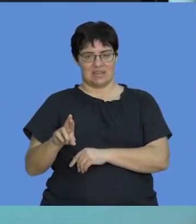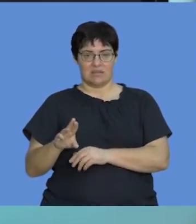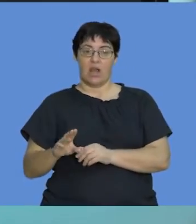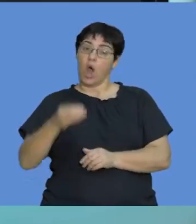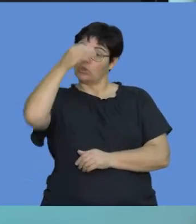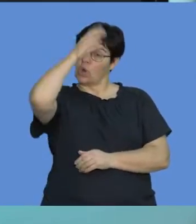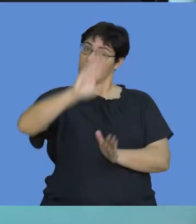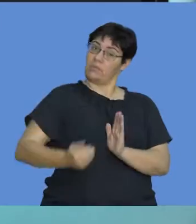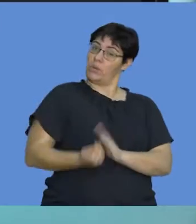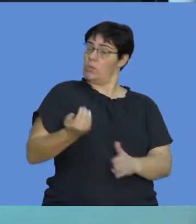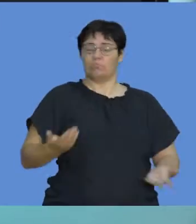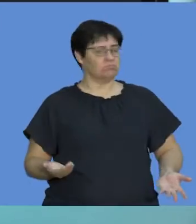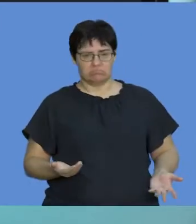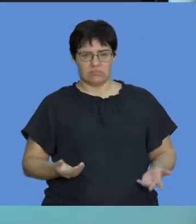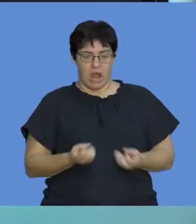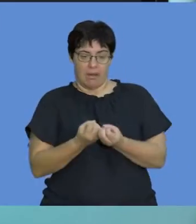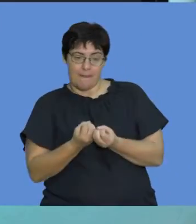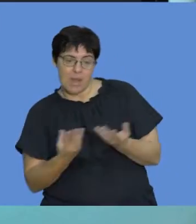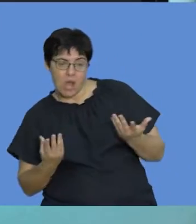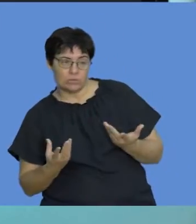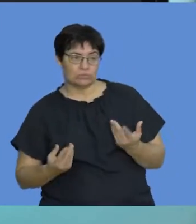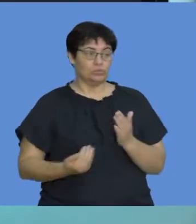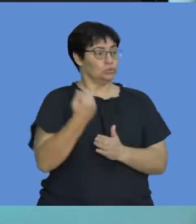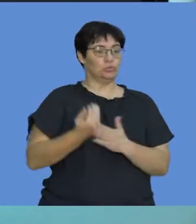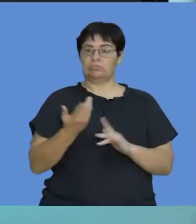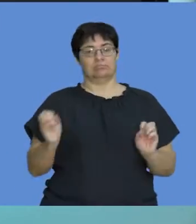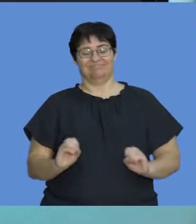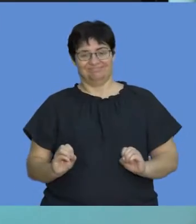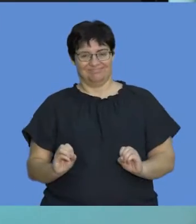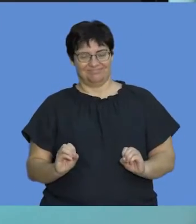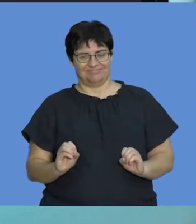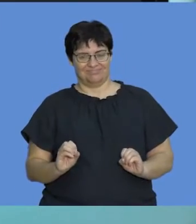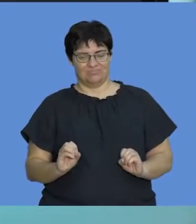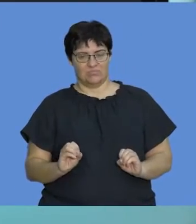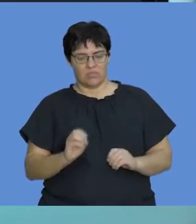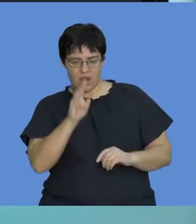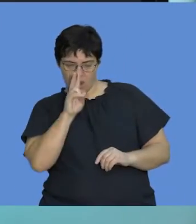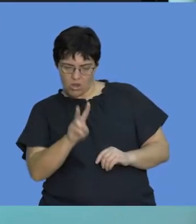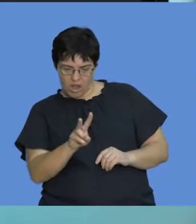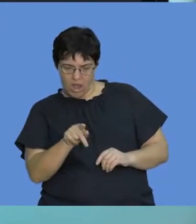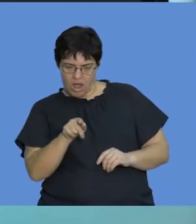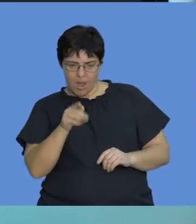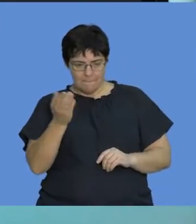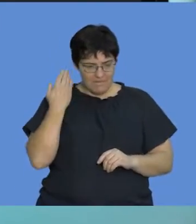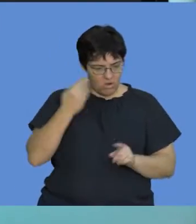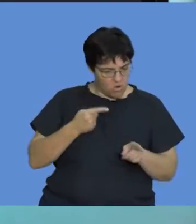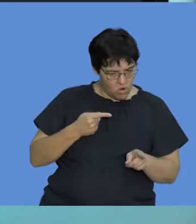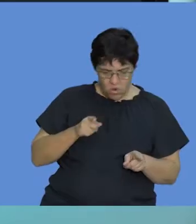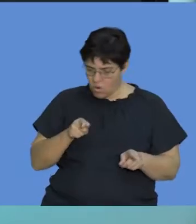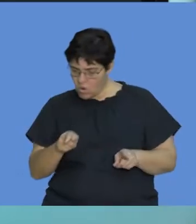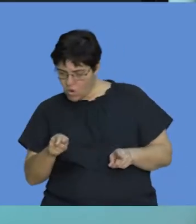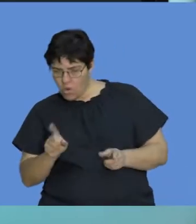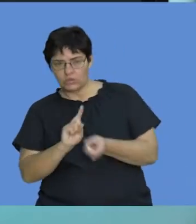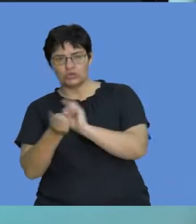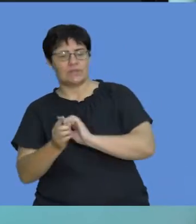new concept, it's not a new quantity, we're just looking at how it differs, whether it